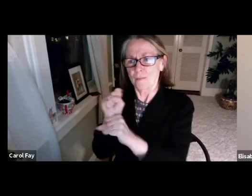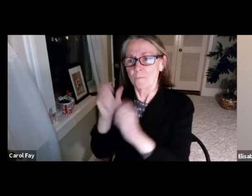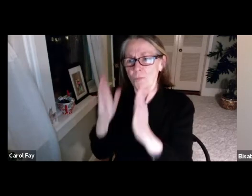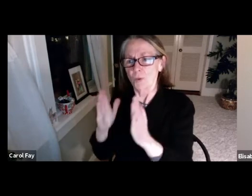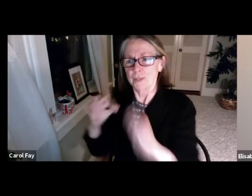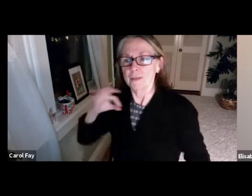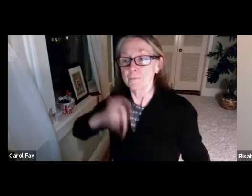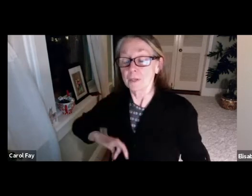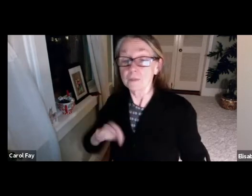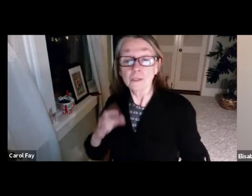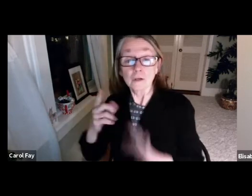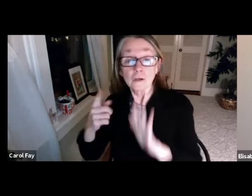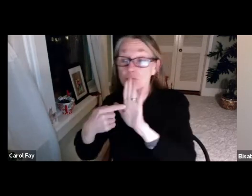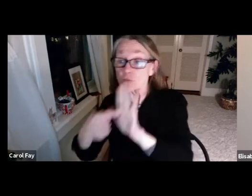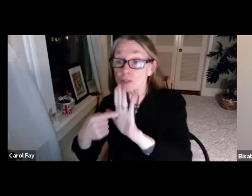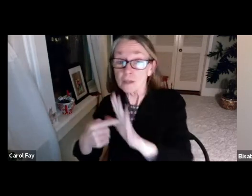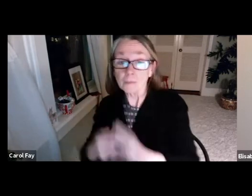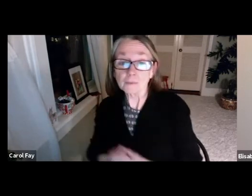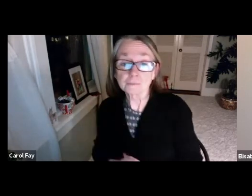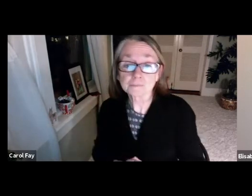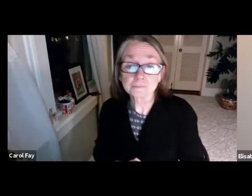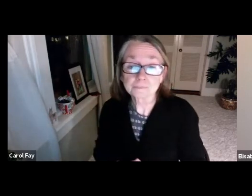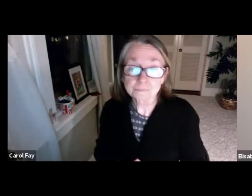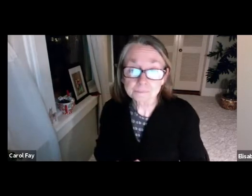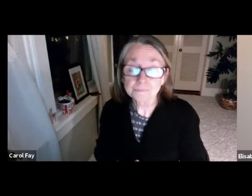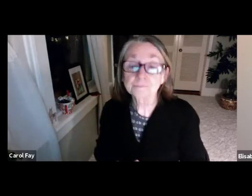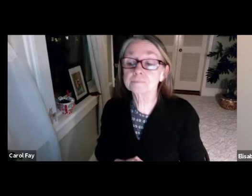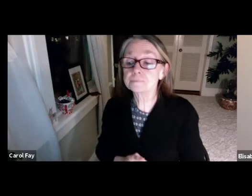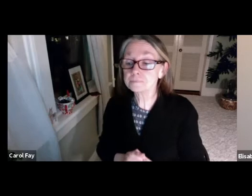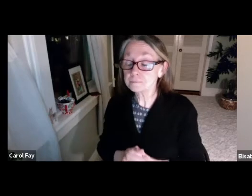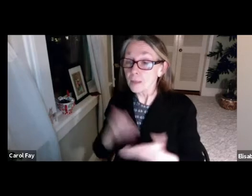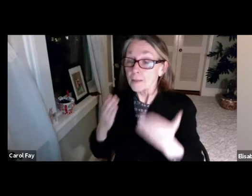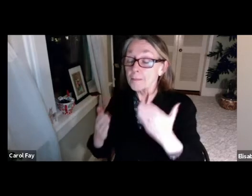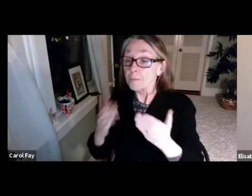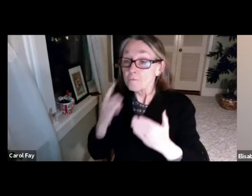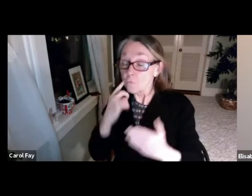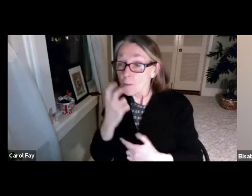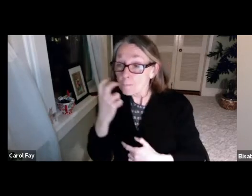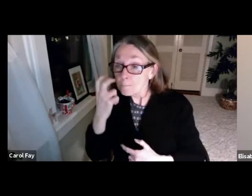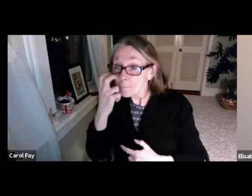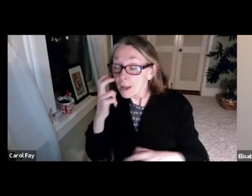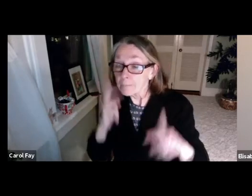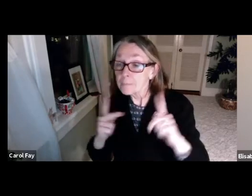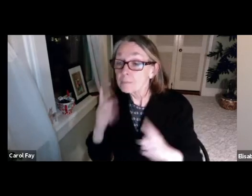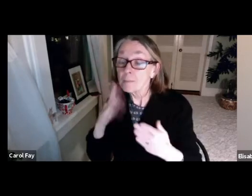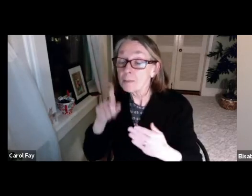So some examples of reasonable accommodations are screen readers or screen magnifiers for people who are visually